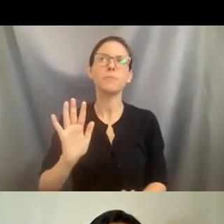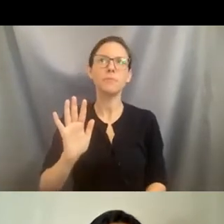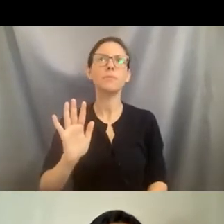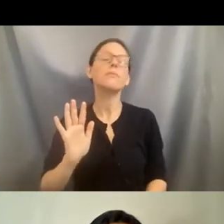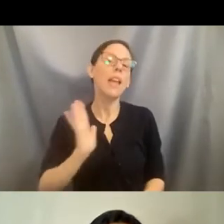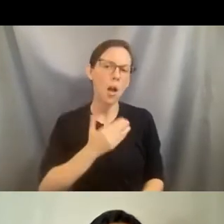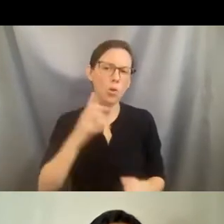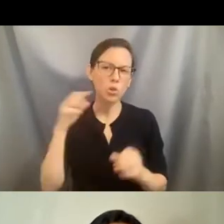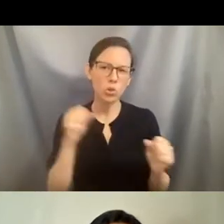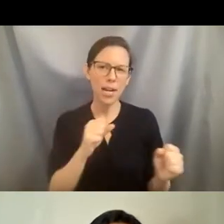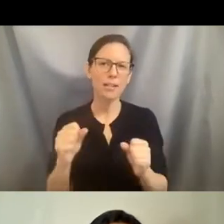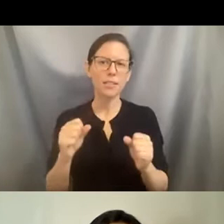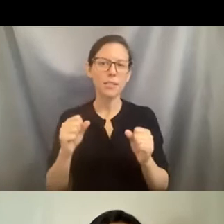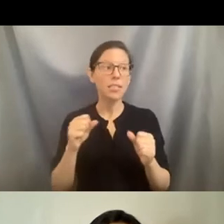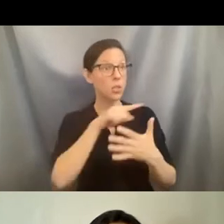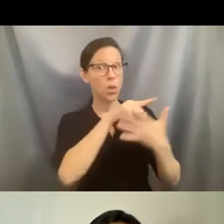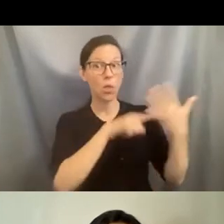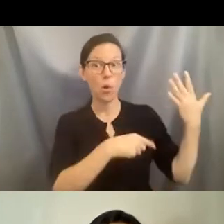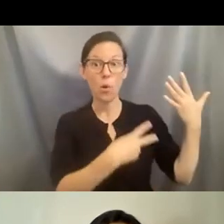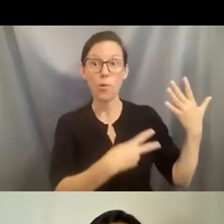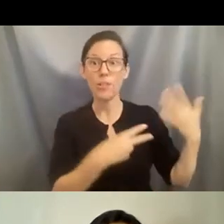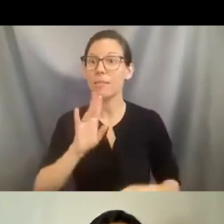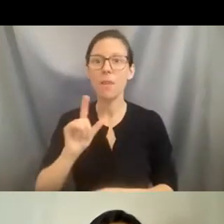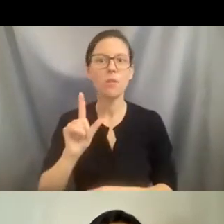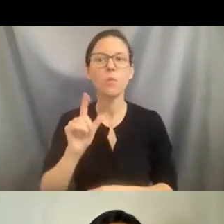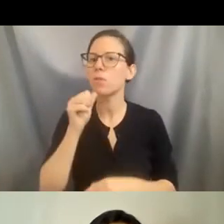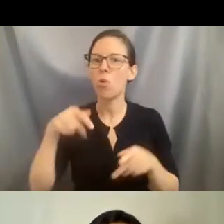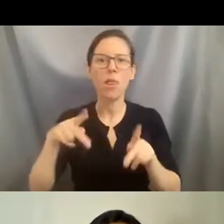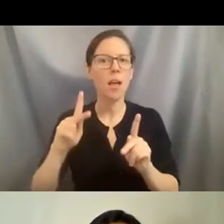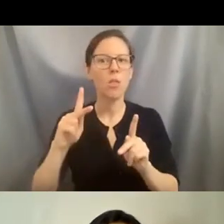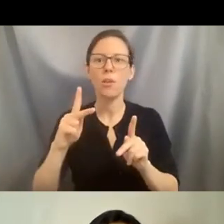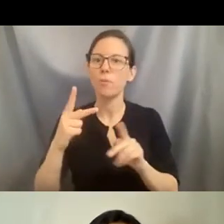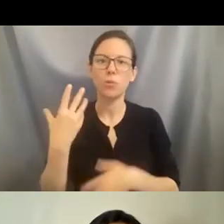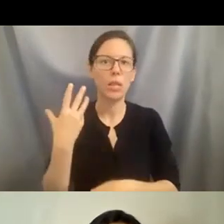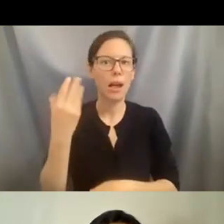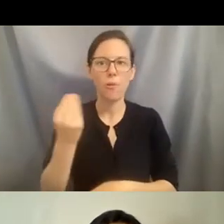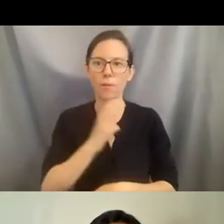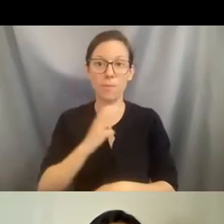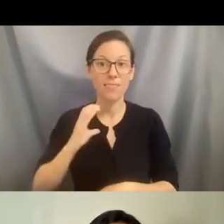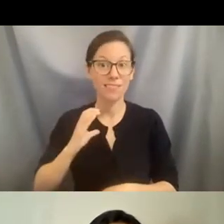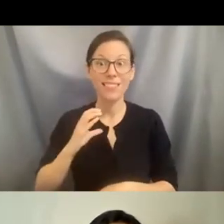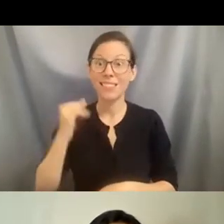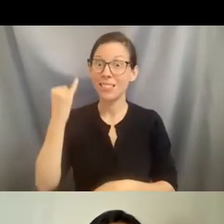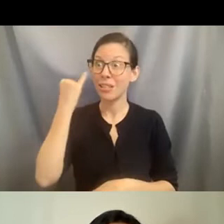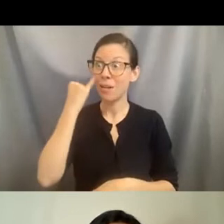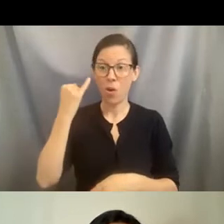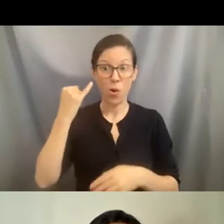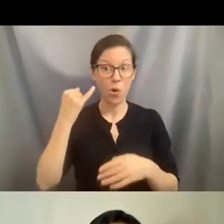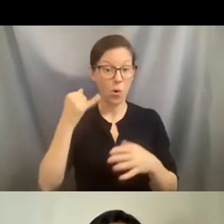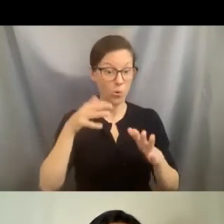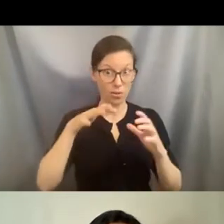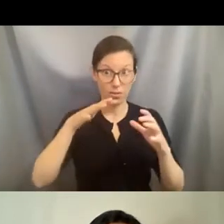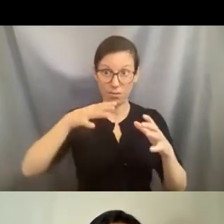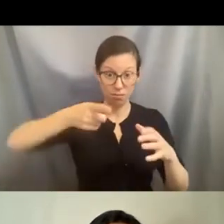we do not allow those bills to get out of committee because we can make no promises that they, if they get